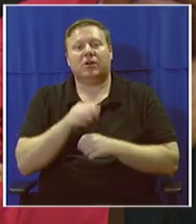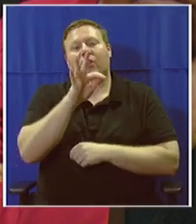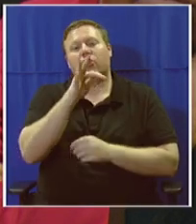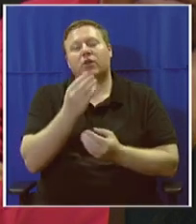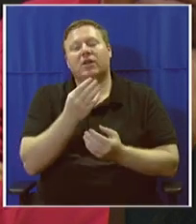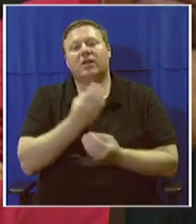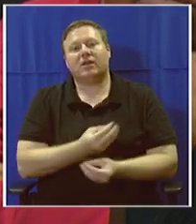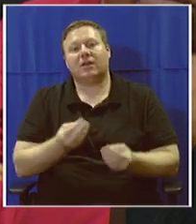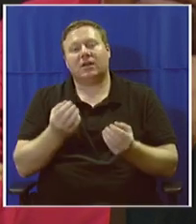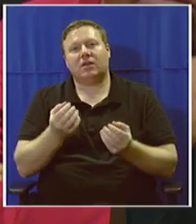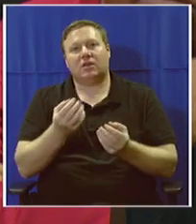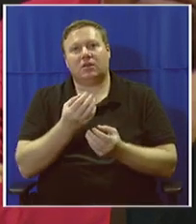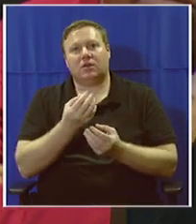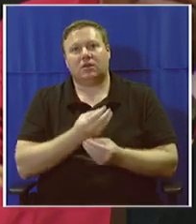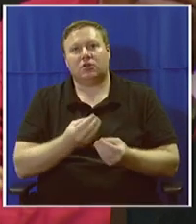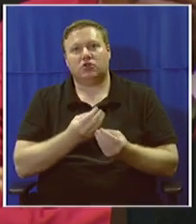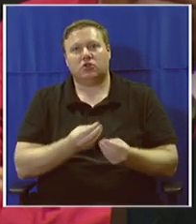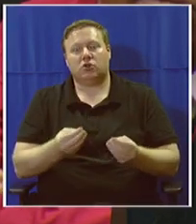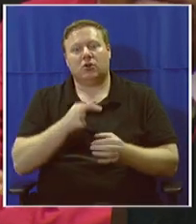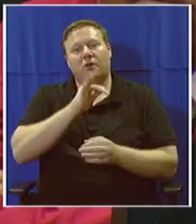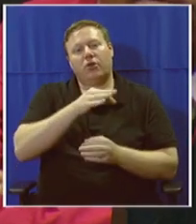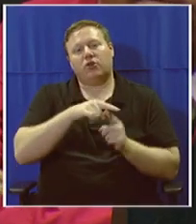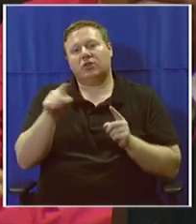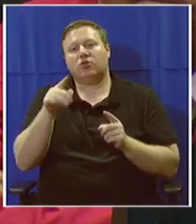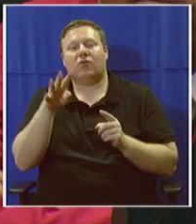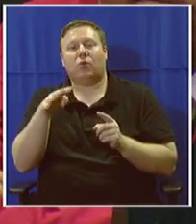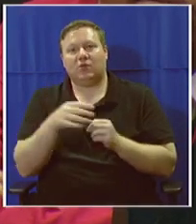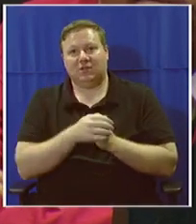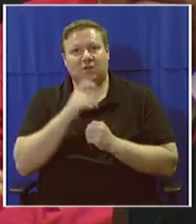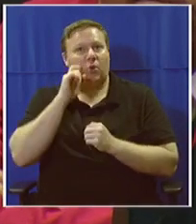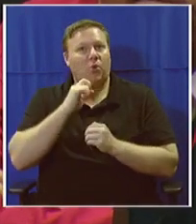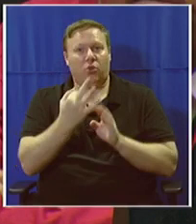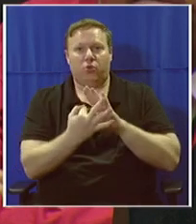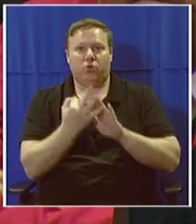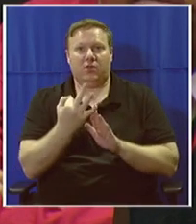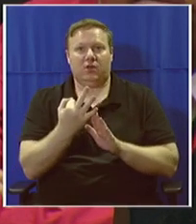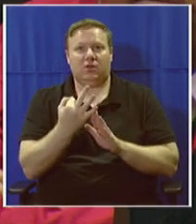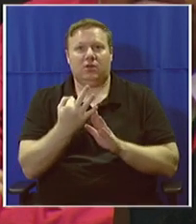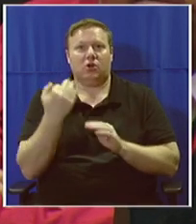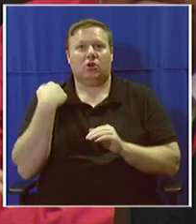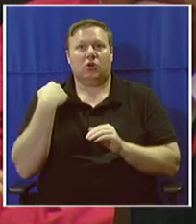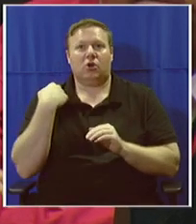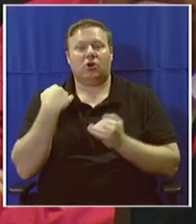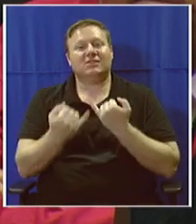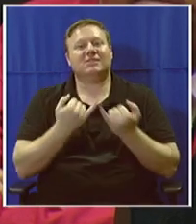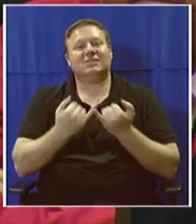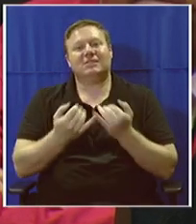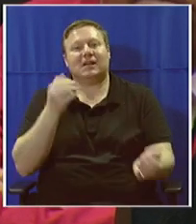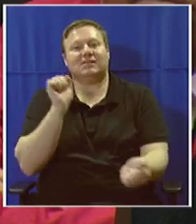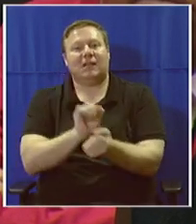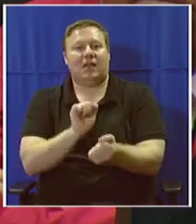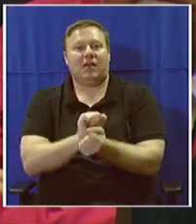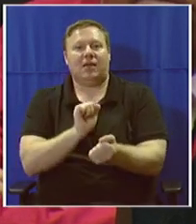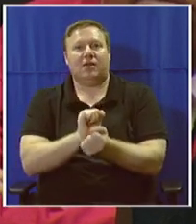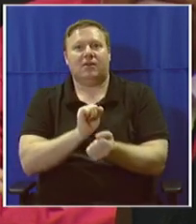children between the ages of 13 and 14, and these girls were forced to work as sex slaves in a brothel